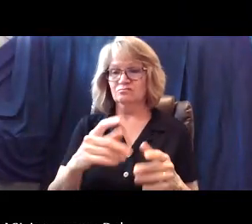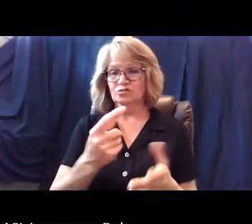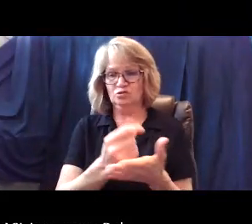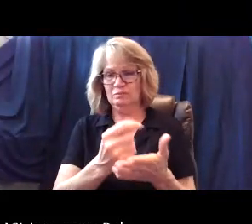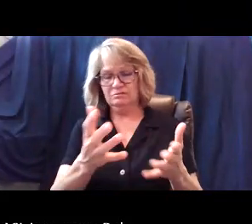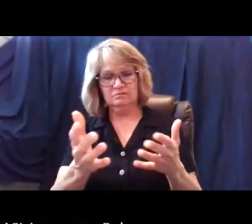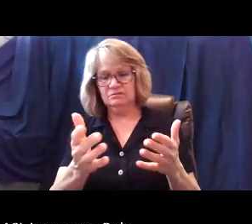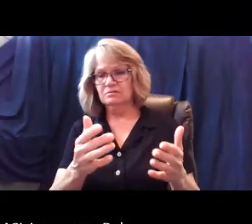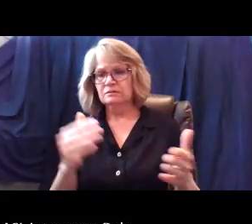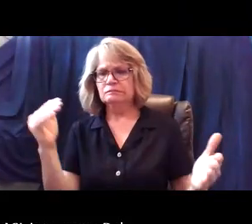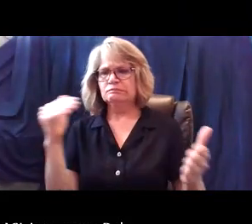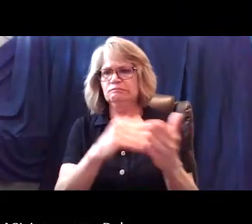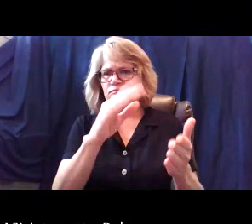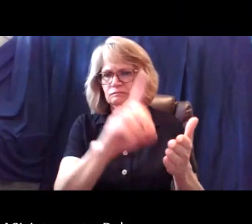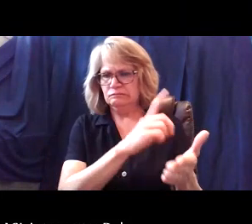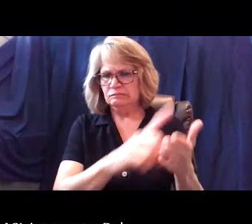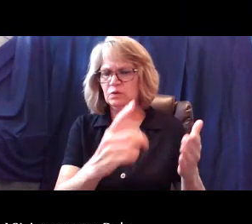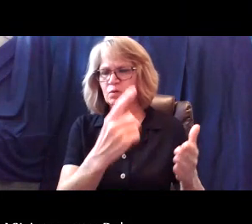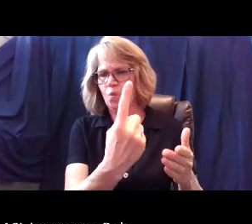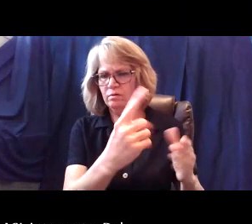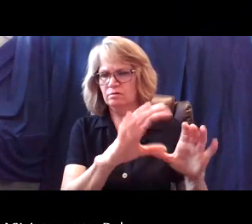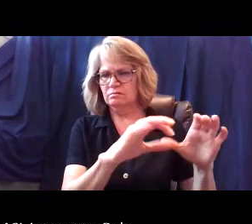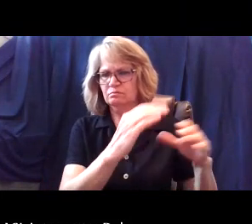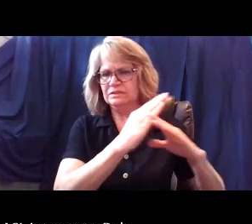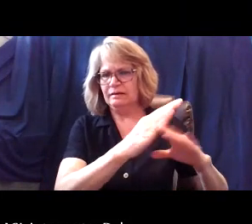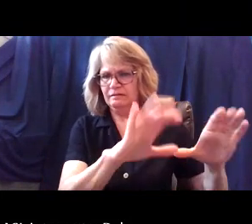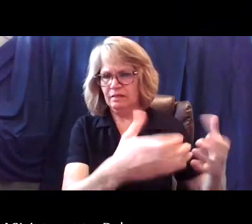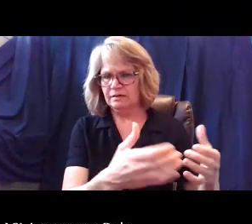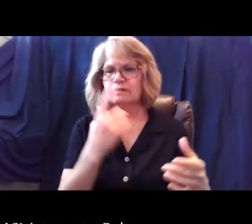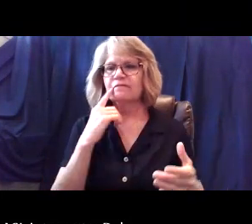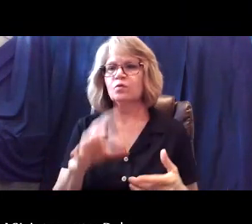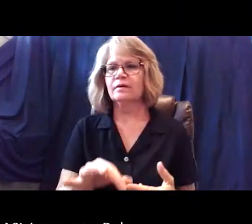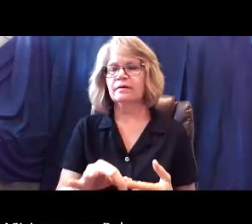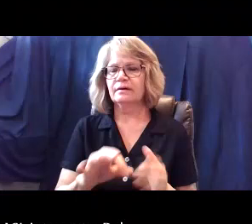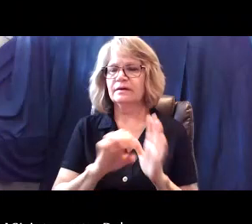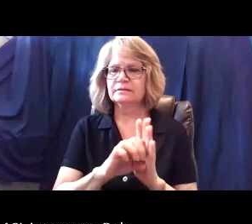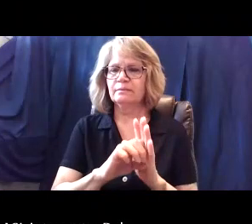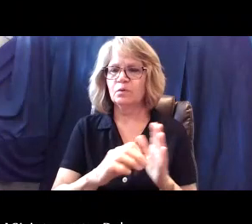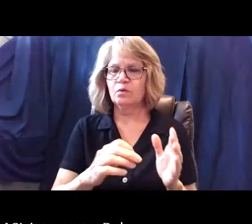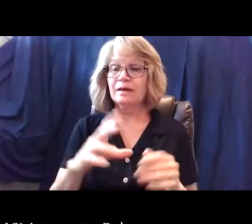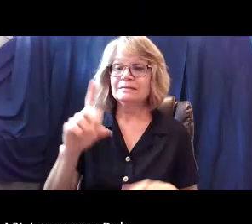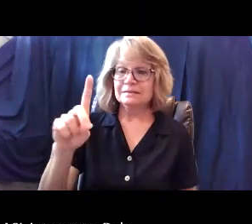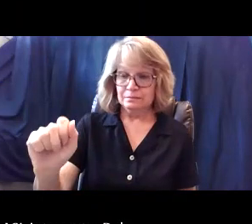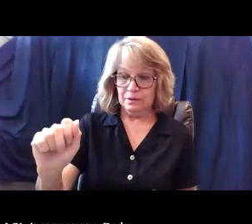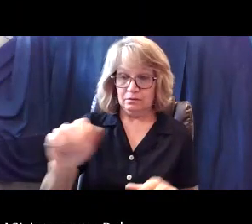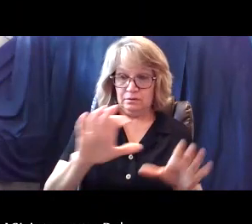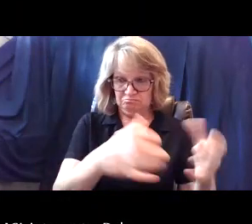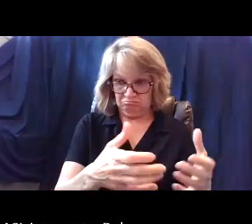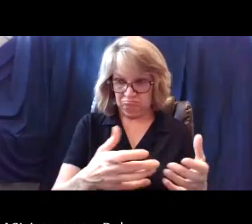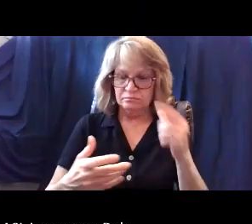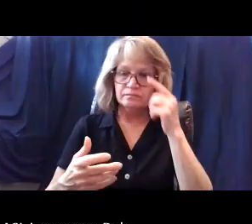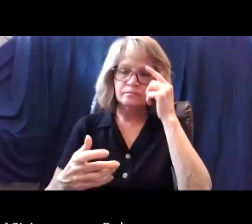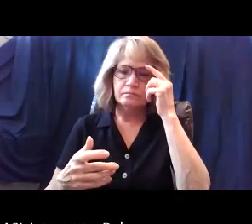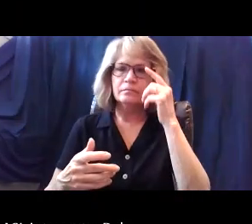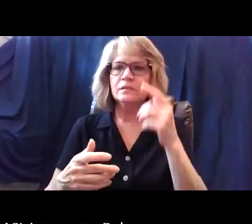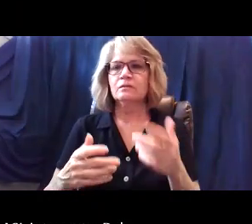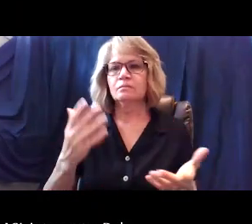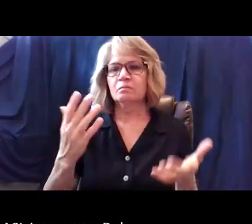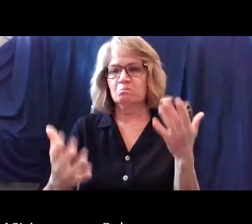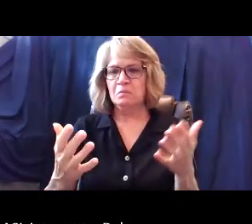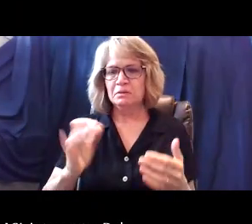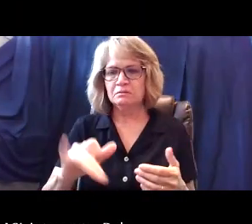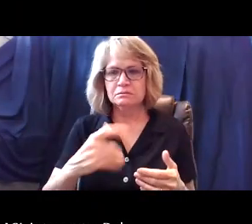of a protected class. So taking, for example, the protected class of disability, it might be saying,